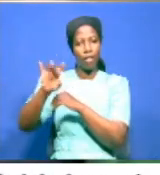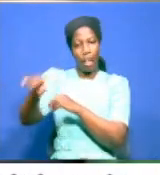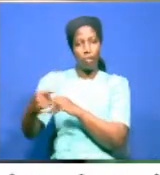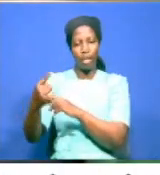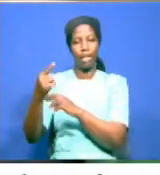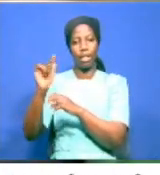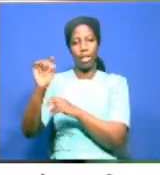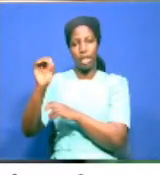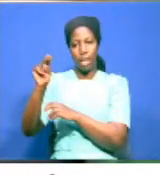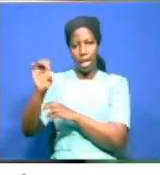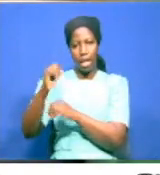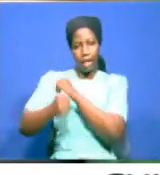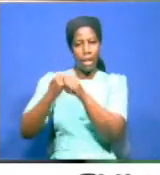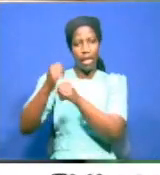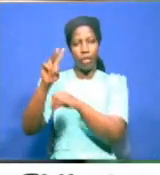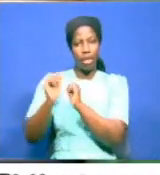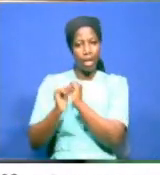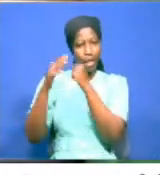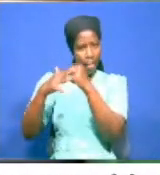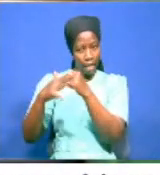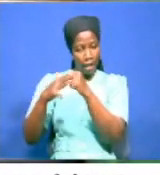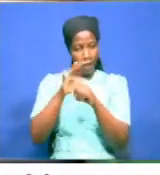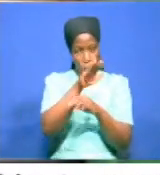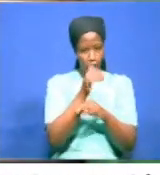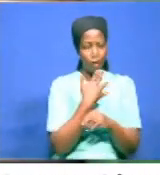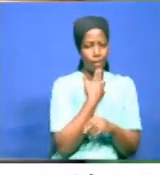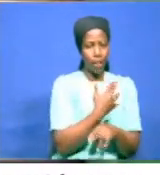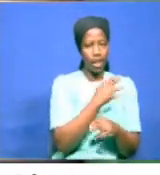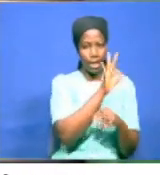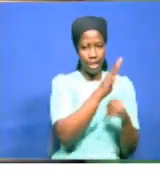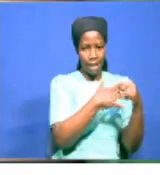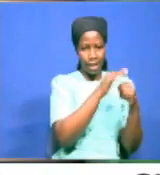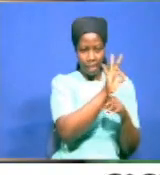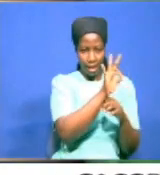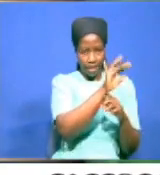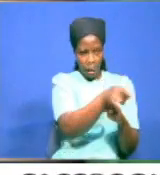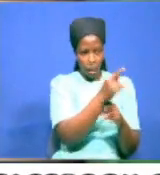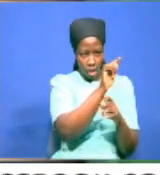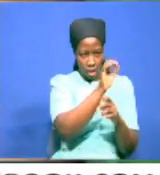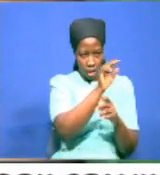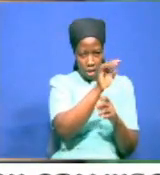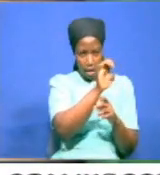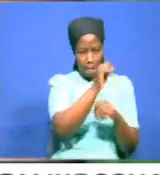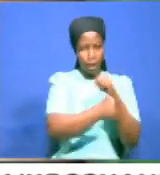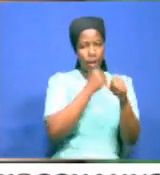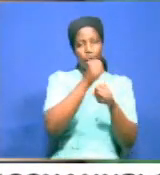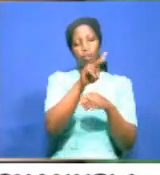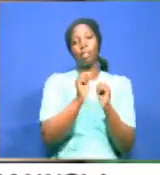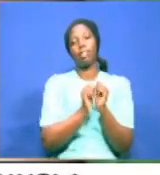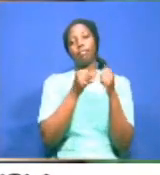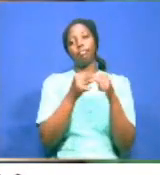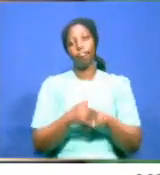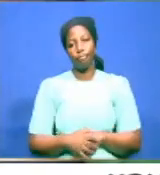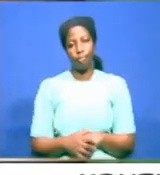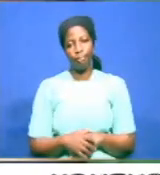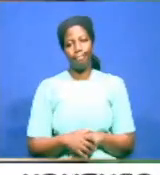458.5 thousand tons in 2019 from 493,000 tons in 2018.